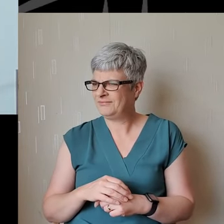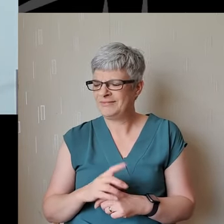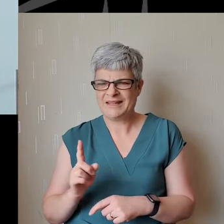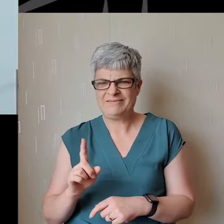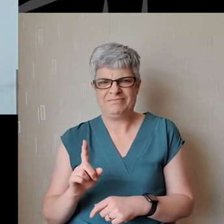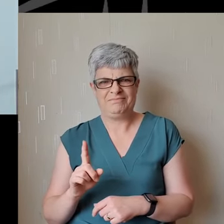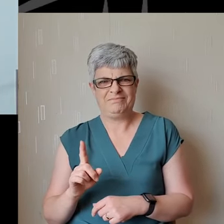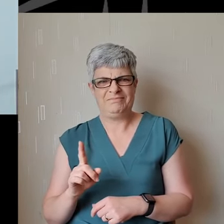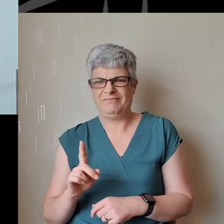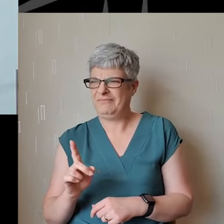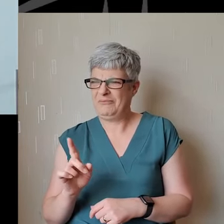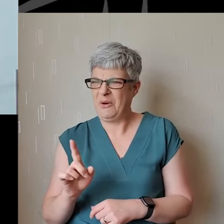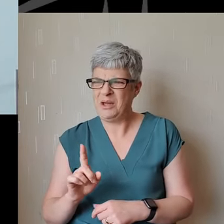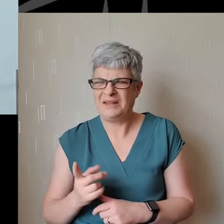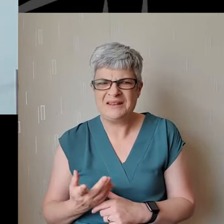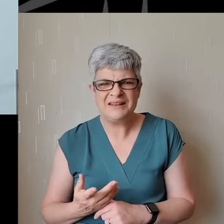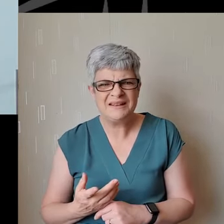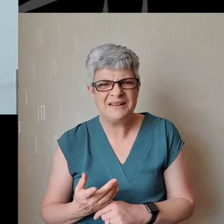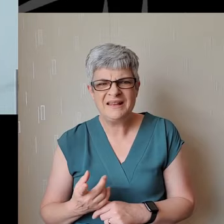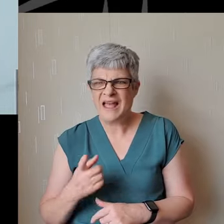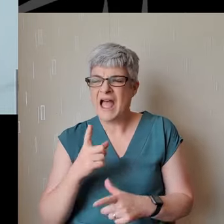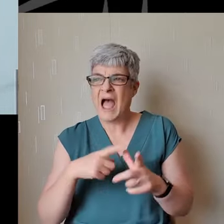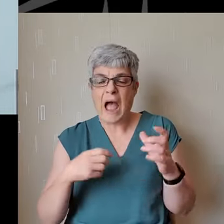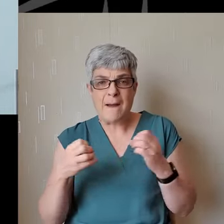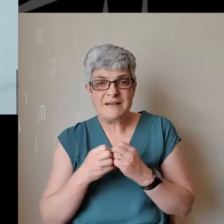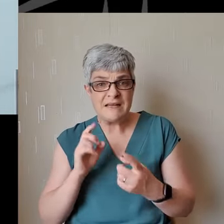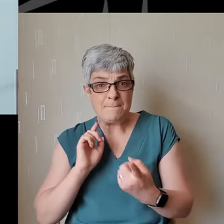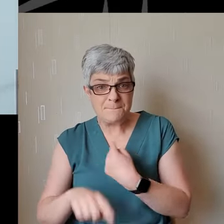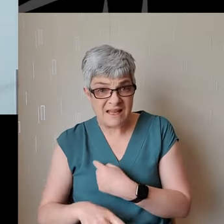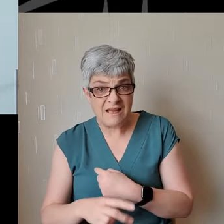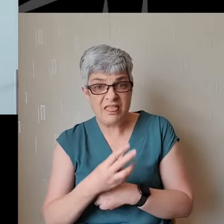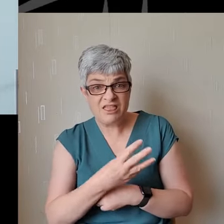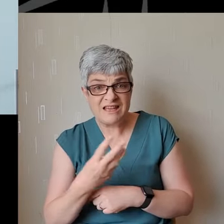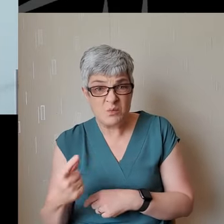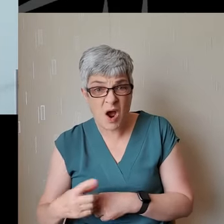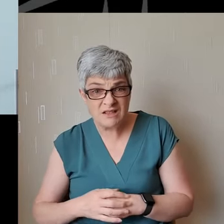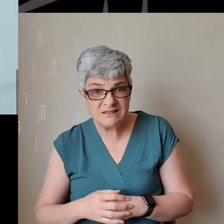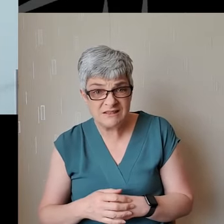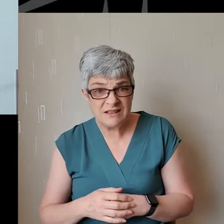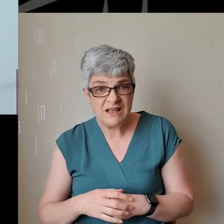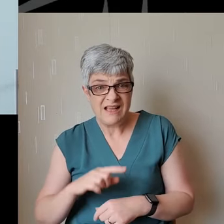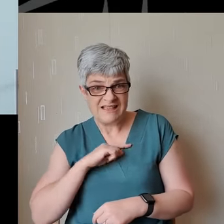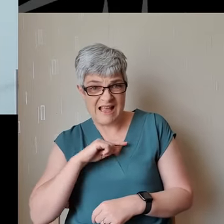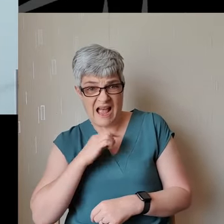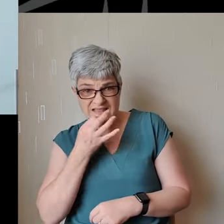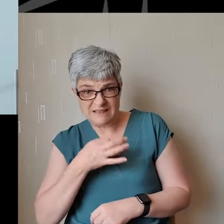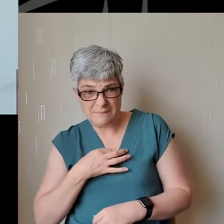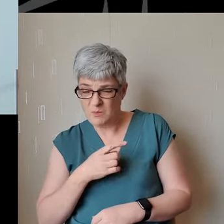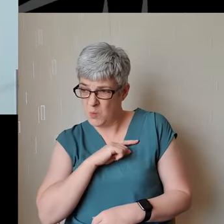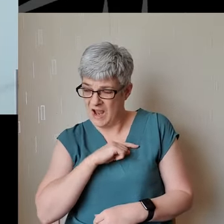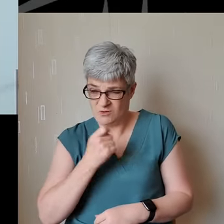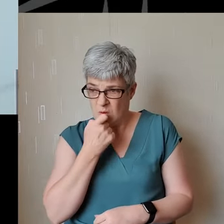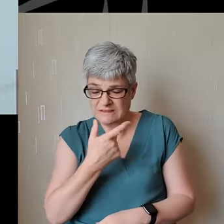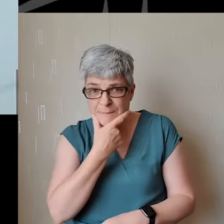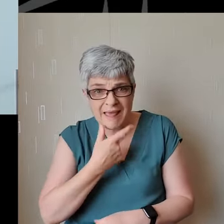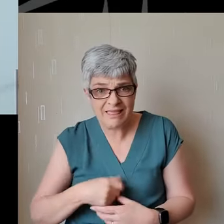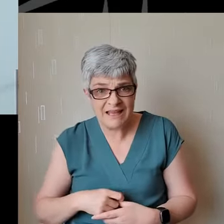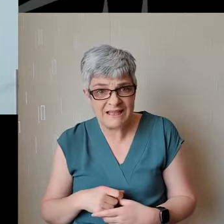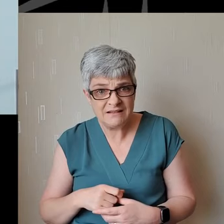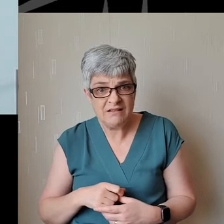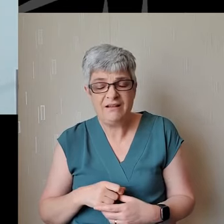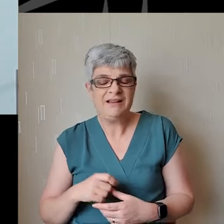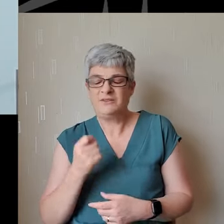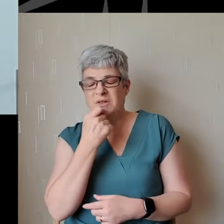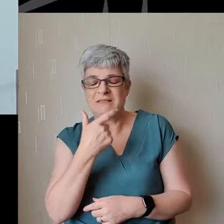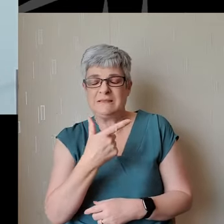story, Stephen said, "What? Aberdeen are getting beat 3-1 and he says, why are you not smiling?" Of course